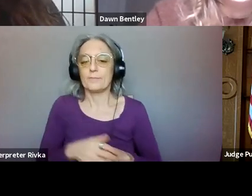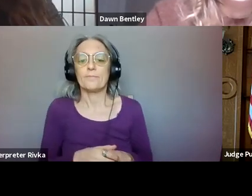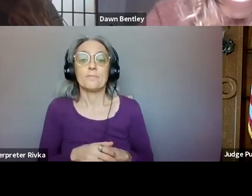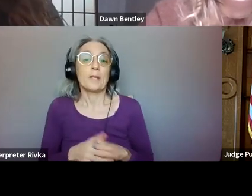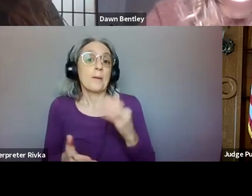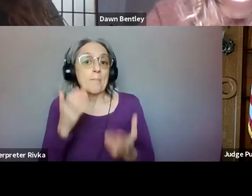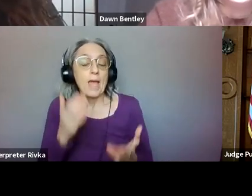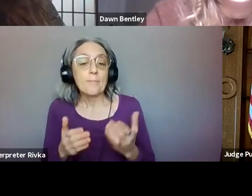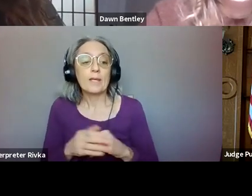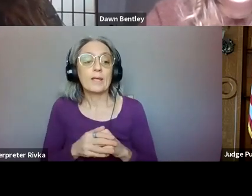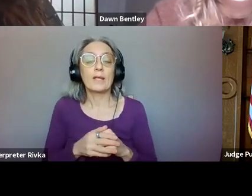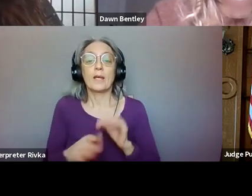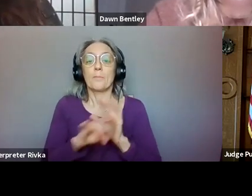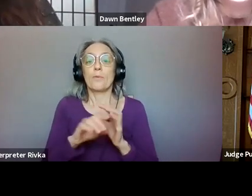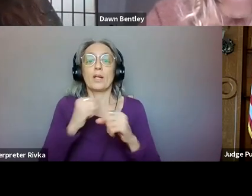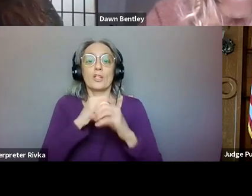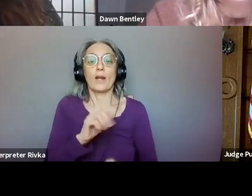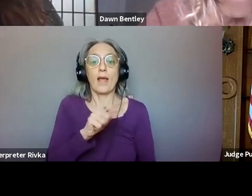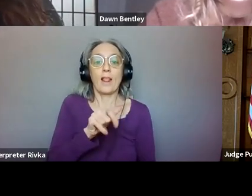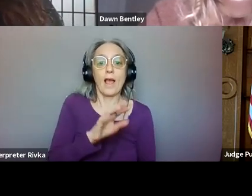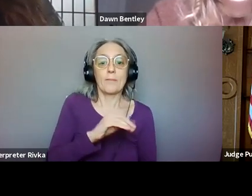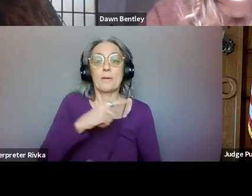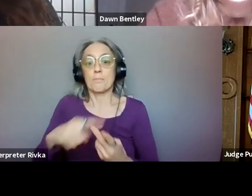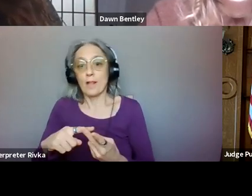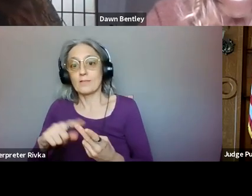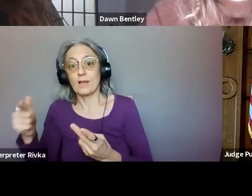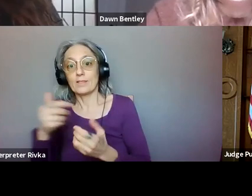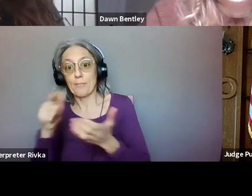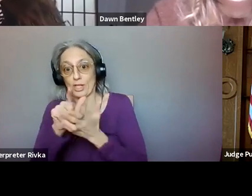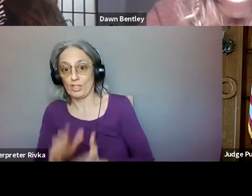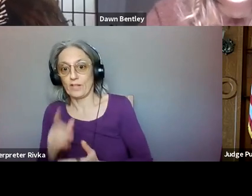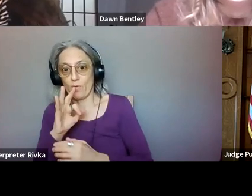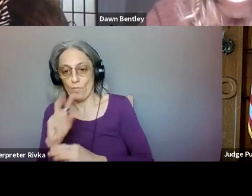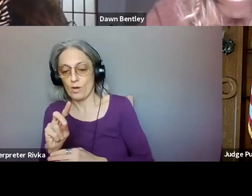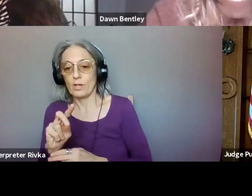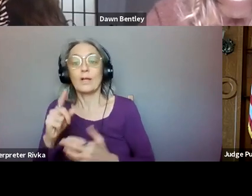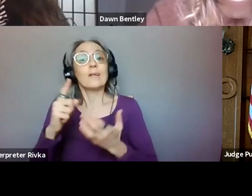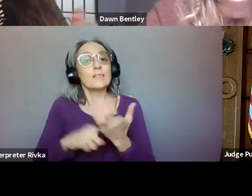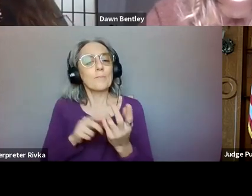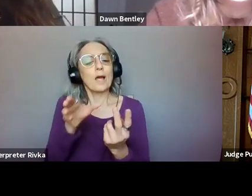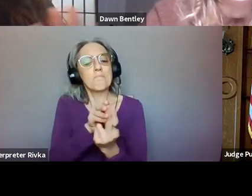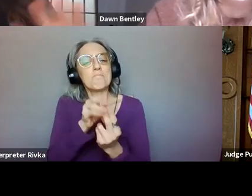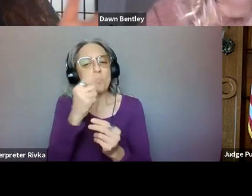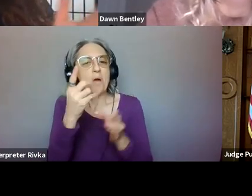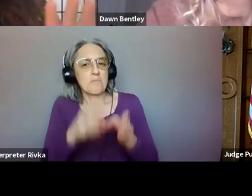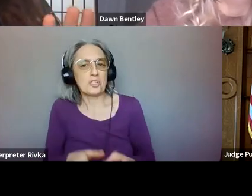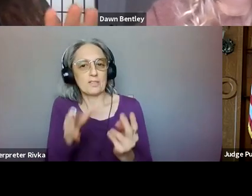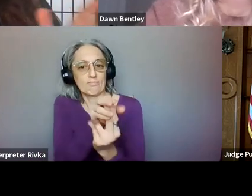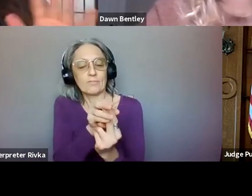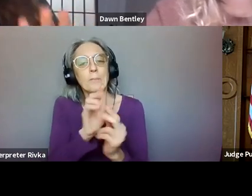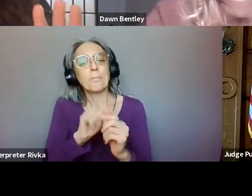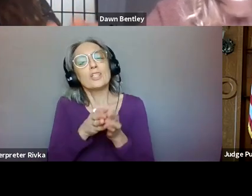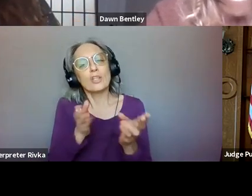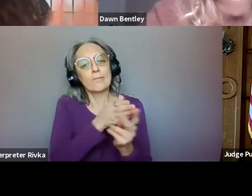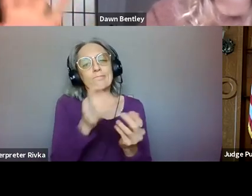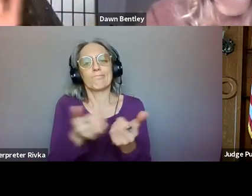guardian ad litem, and an attorney for the ward. And sometimes guardian ad litems are also the attorney for the ward, but generally speaking, they are two separate things, where